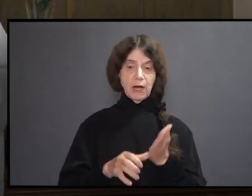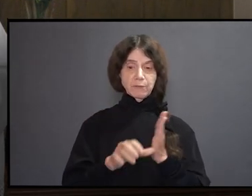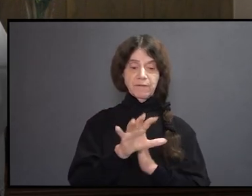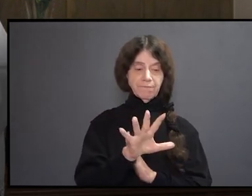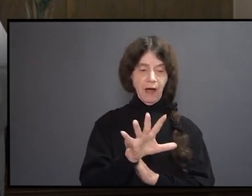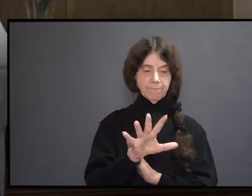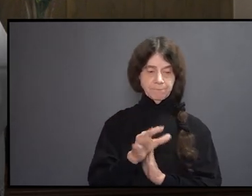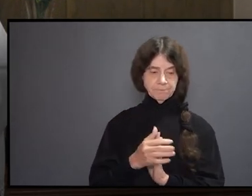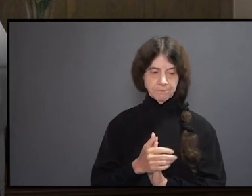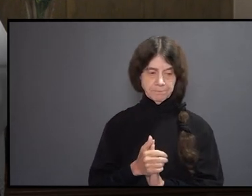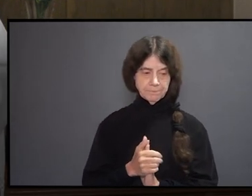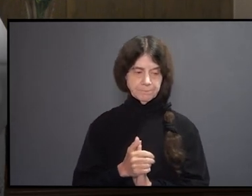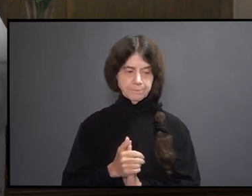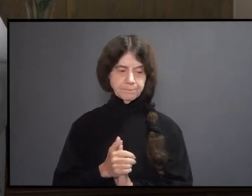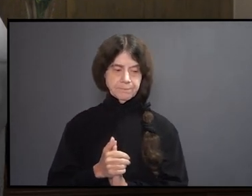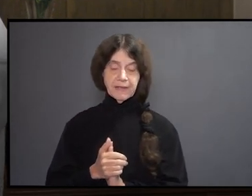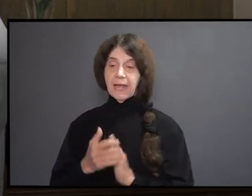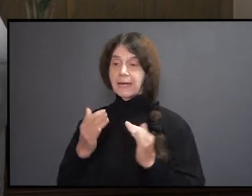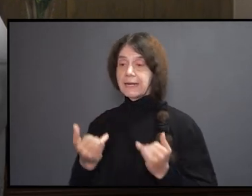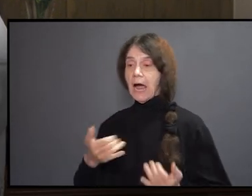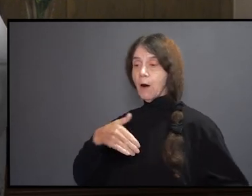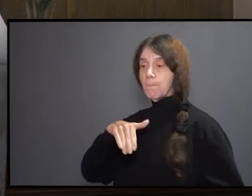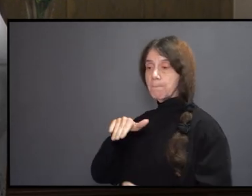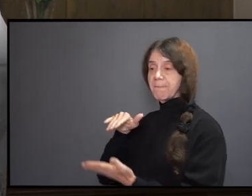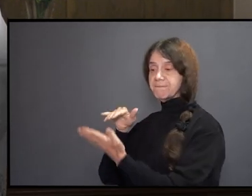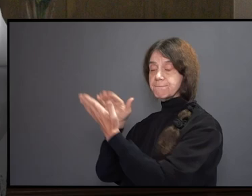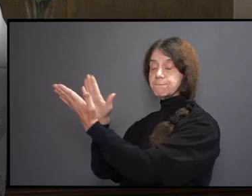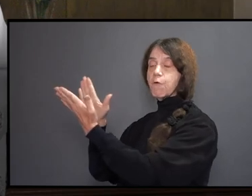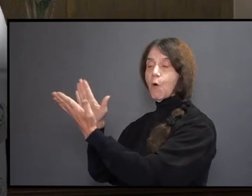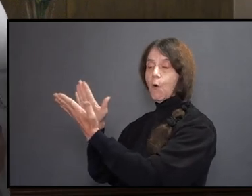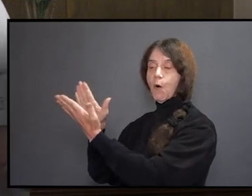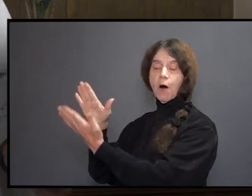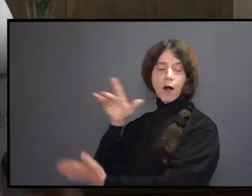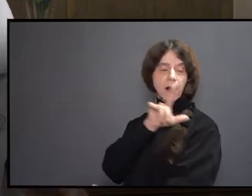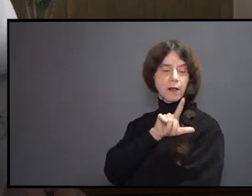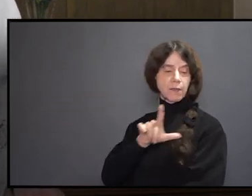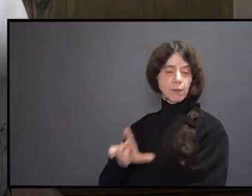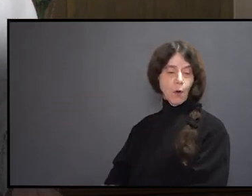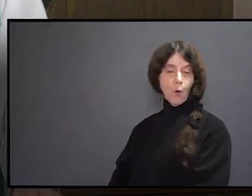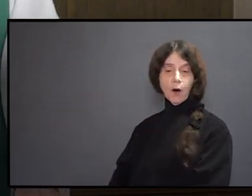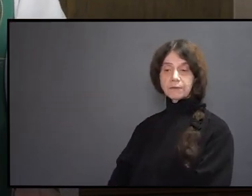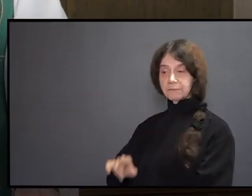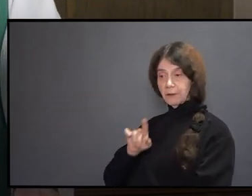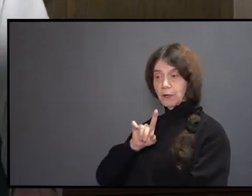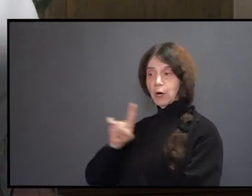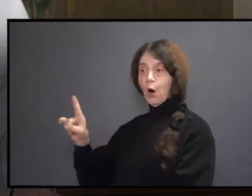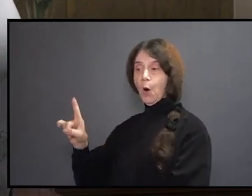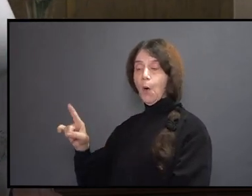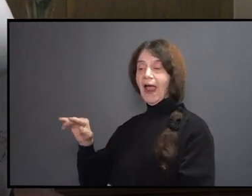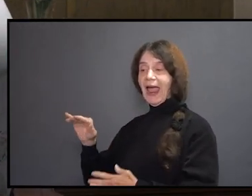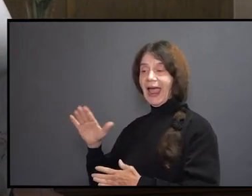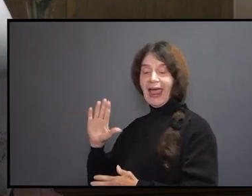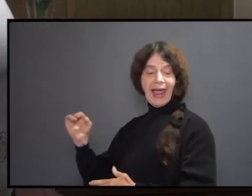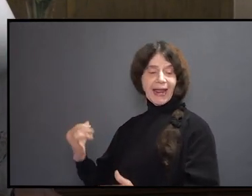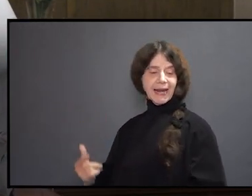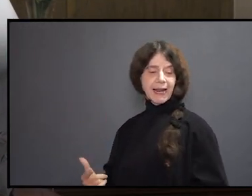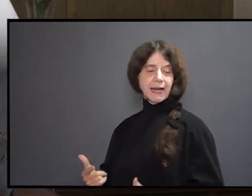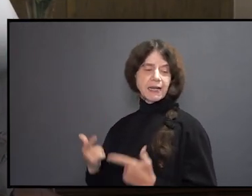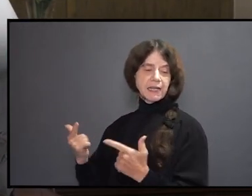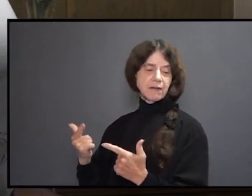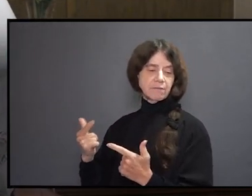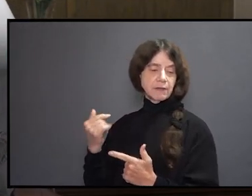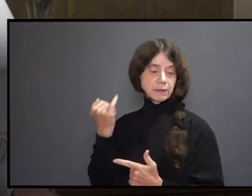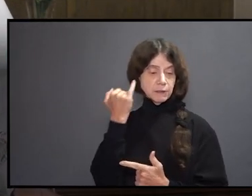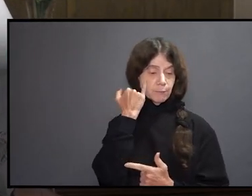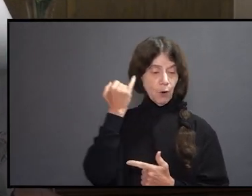chapter 5. The prophet Amos declares the inspired word of God, and he proclaims, "Seek the Lord and